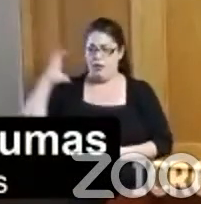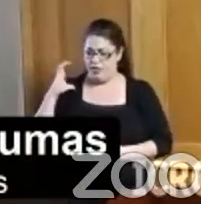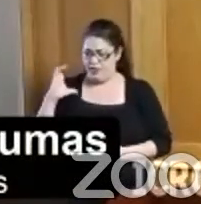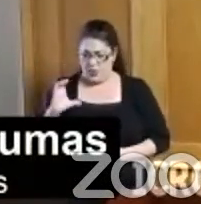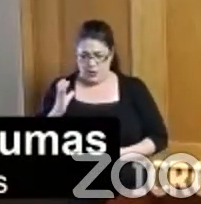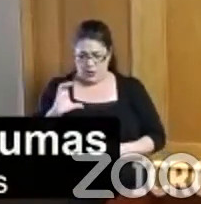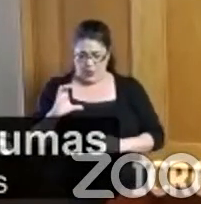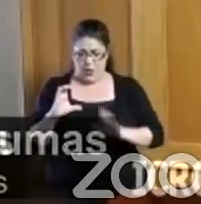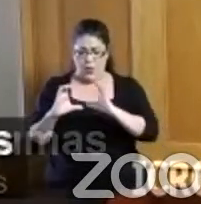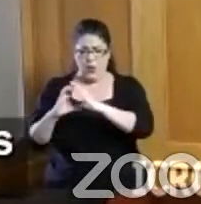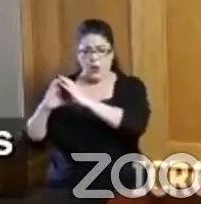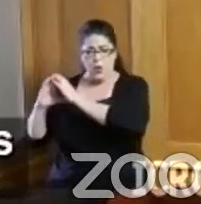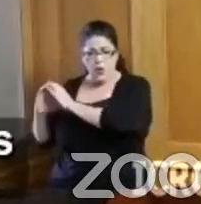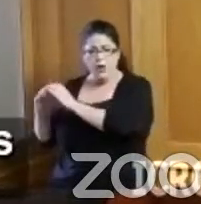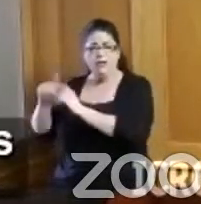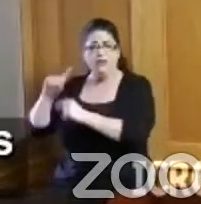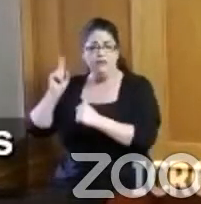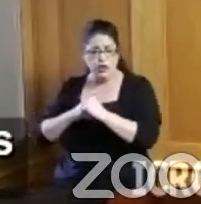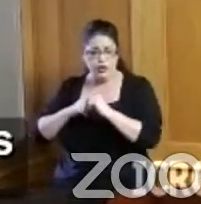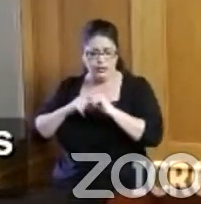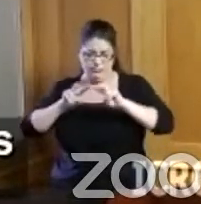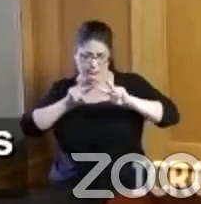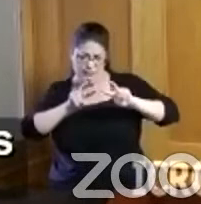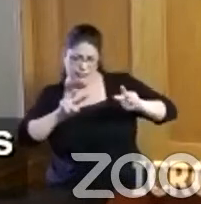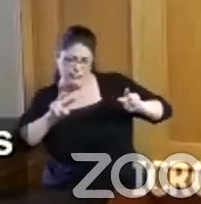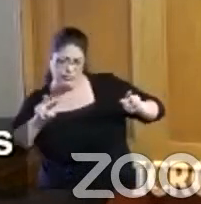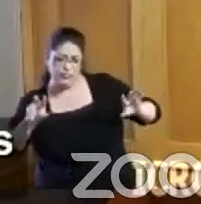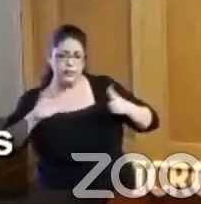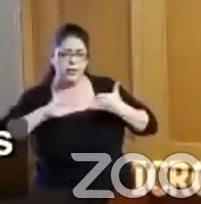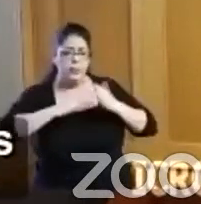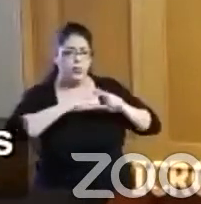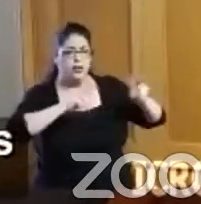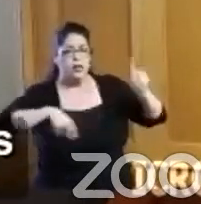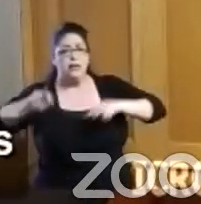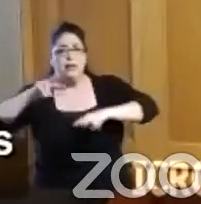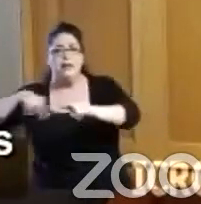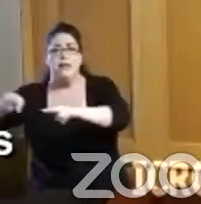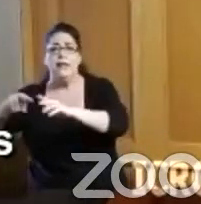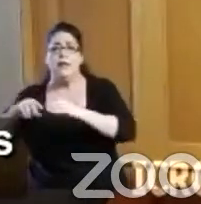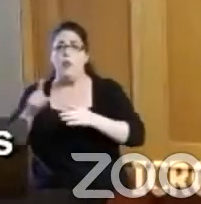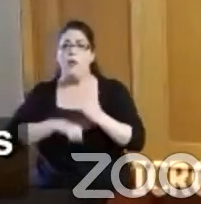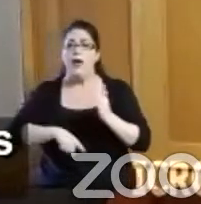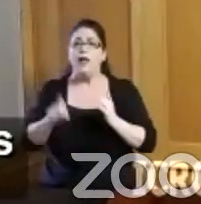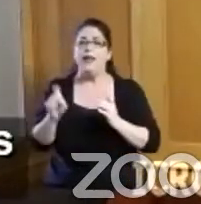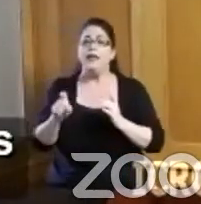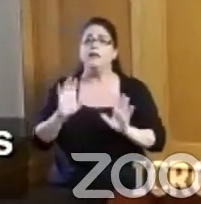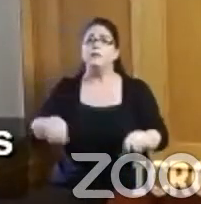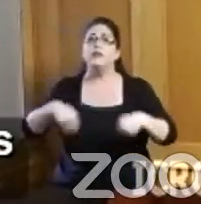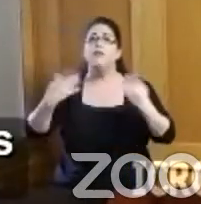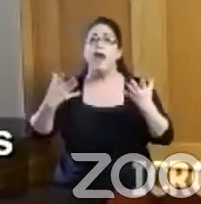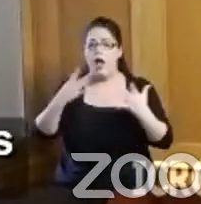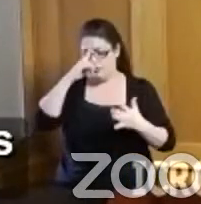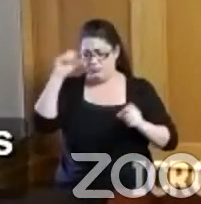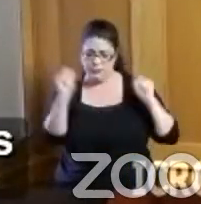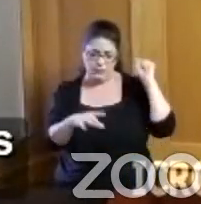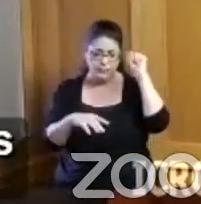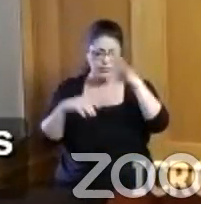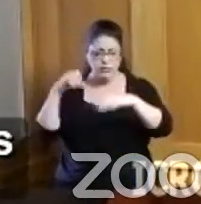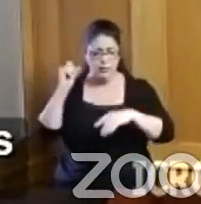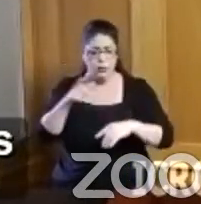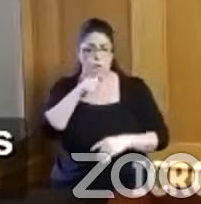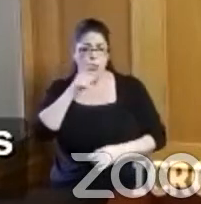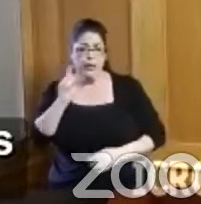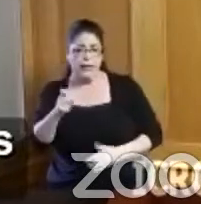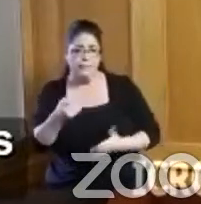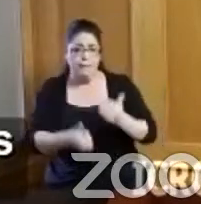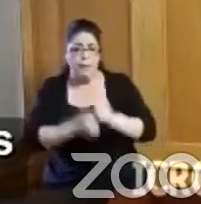areas need help, and we just start throwing out things, brainstorming, looking at who needed